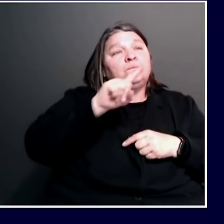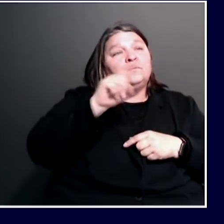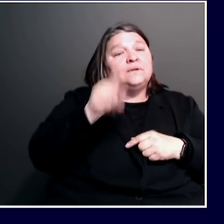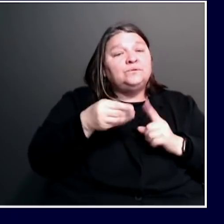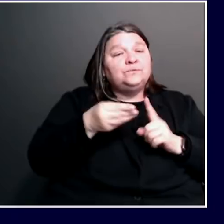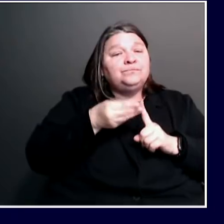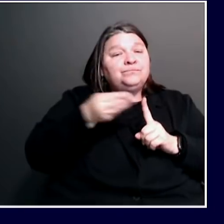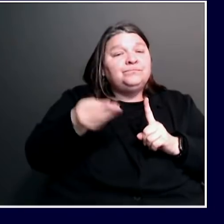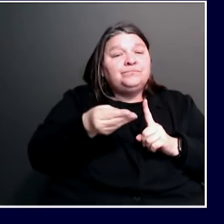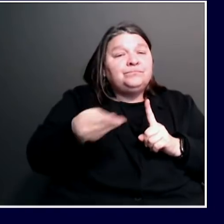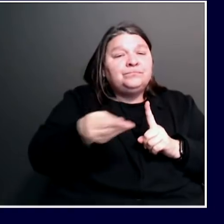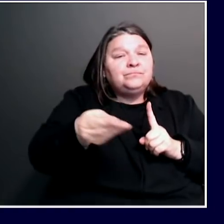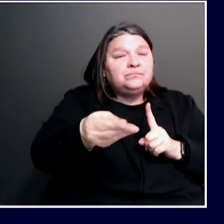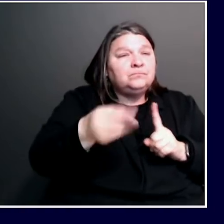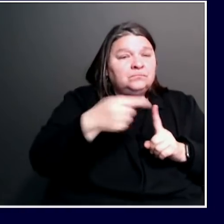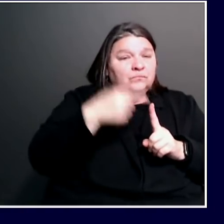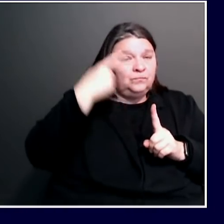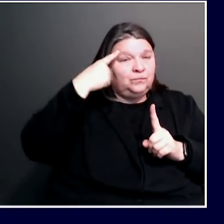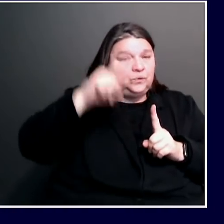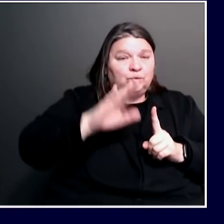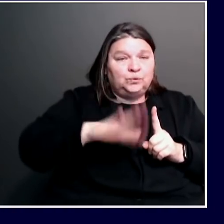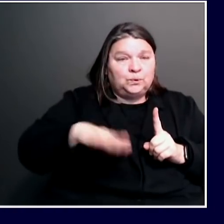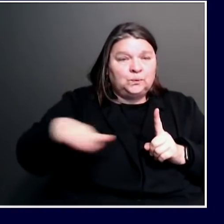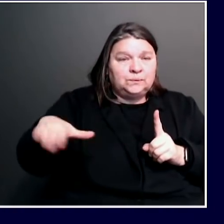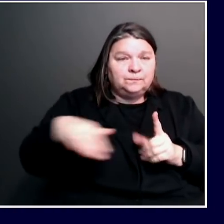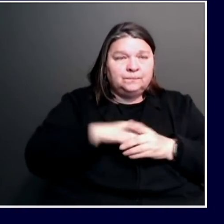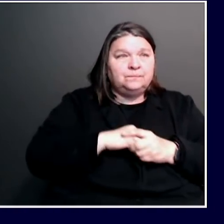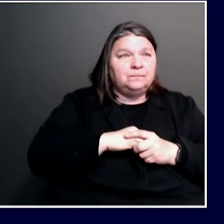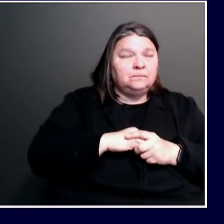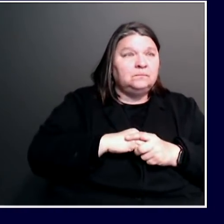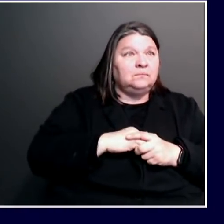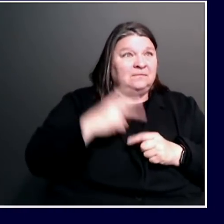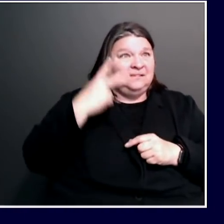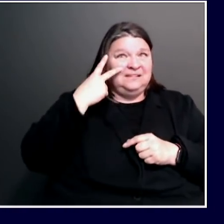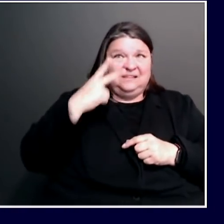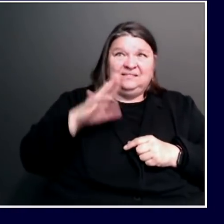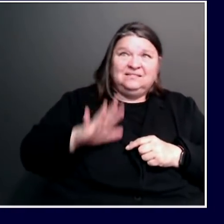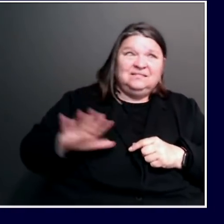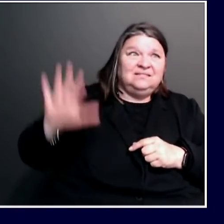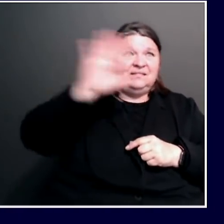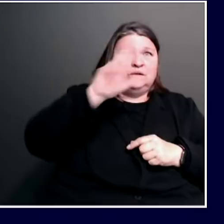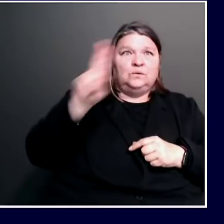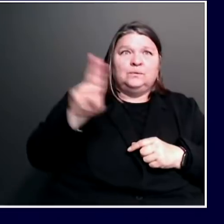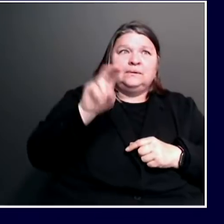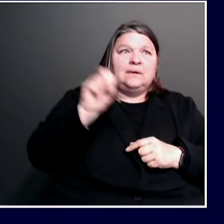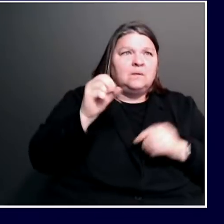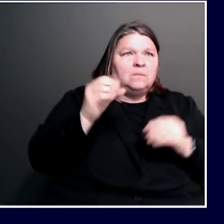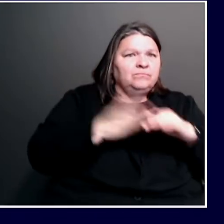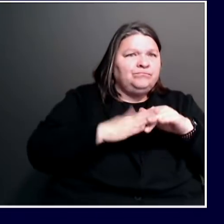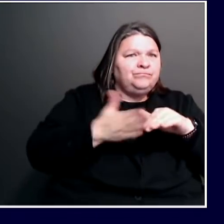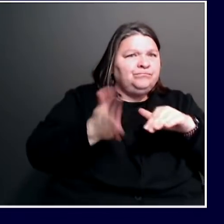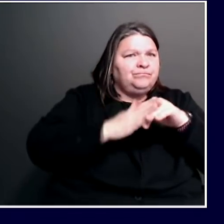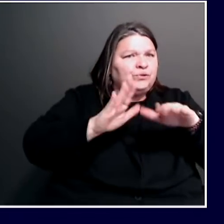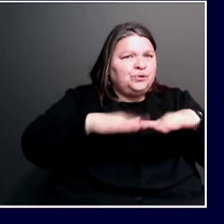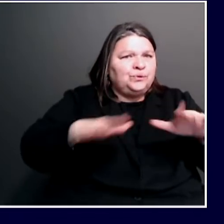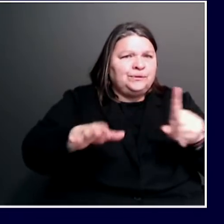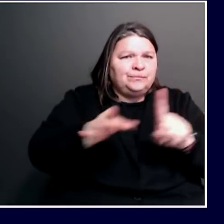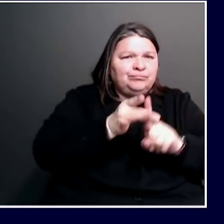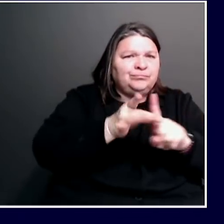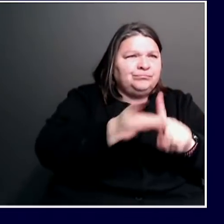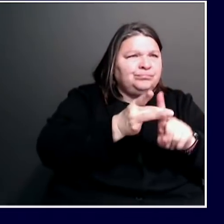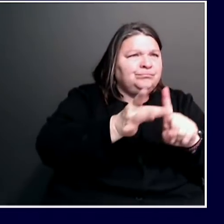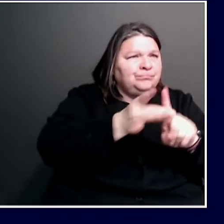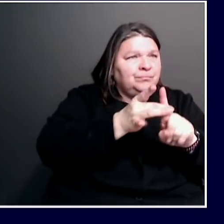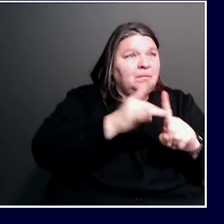children. We're seeing across the country, more and more kids become infected, whether it be the Omicron or